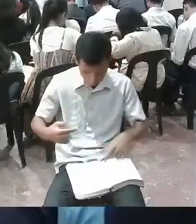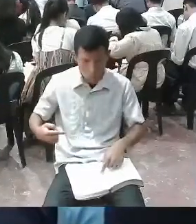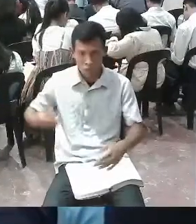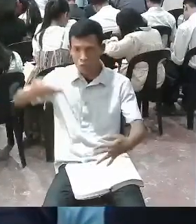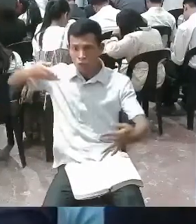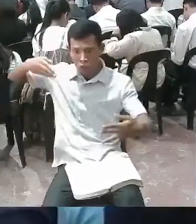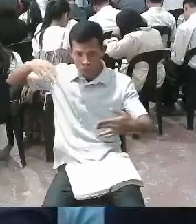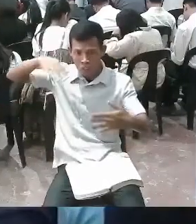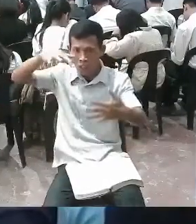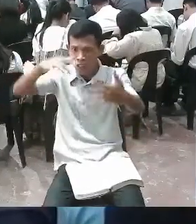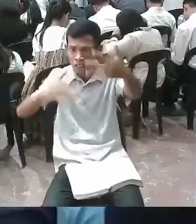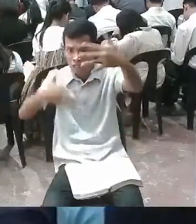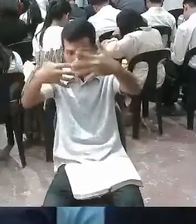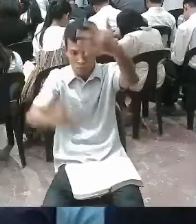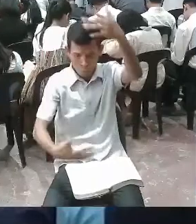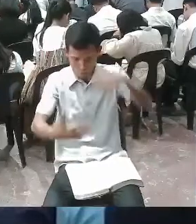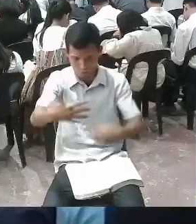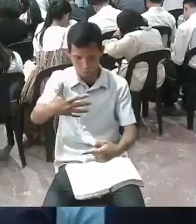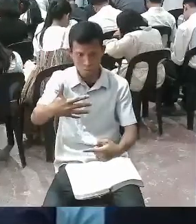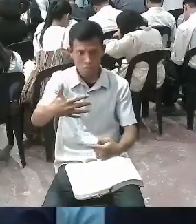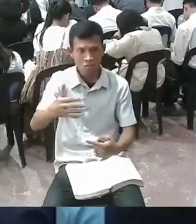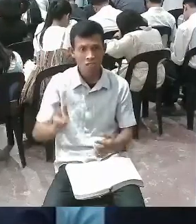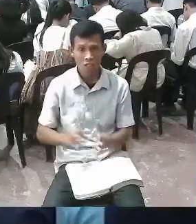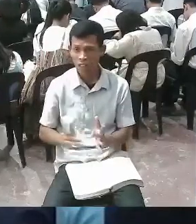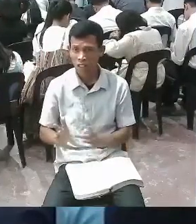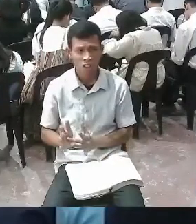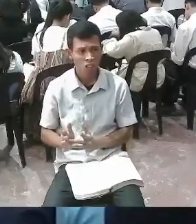23. Behold, a virgin shall be with child.